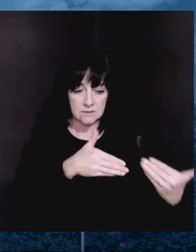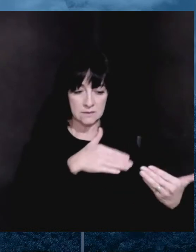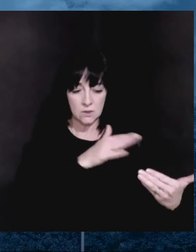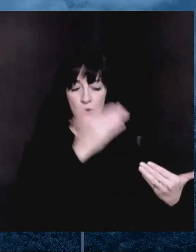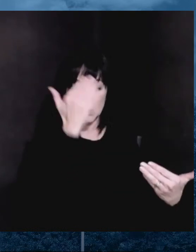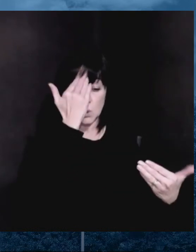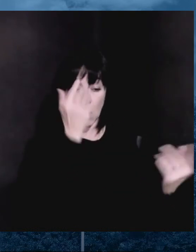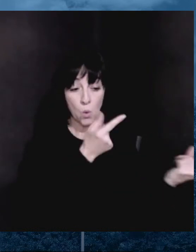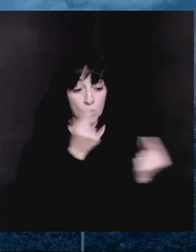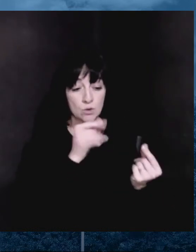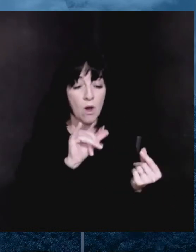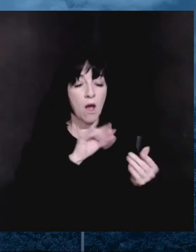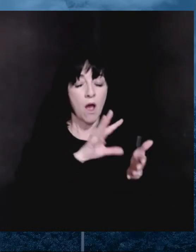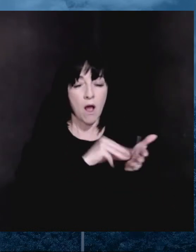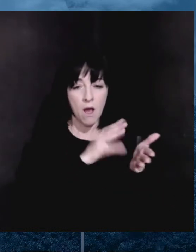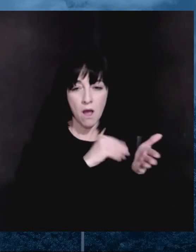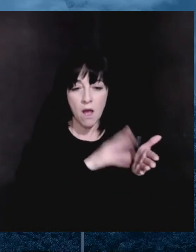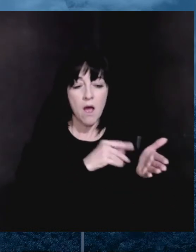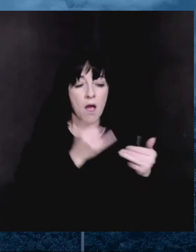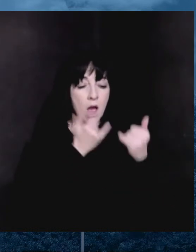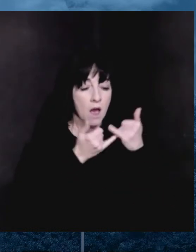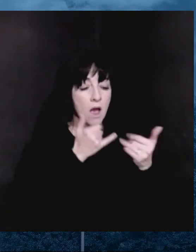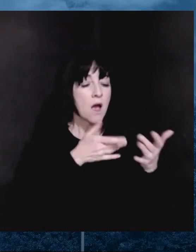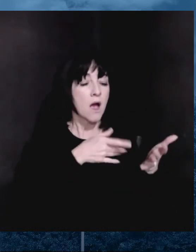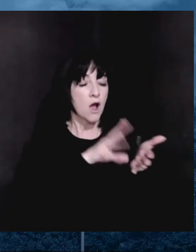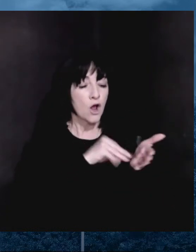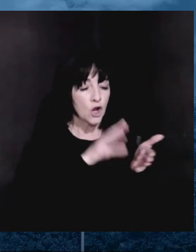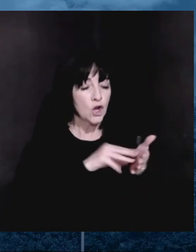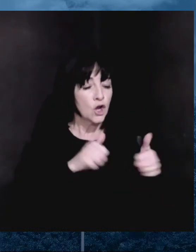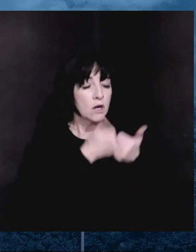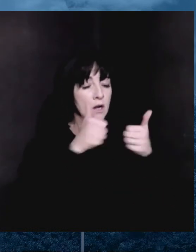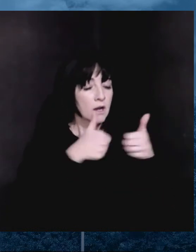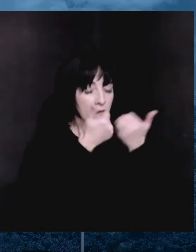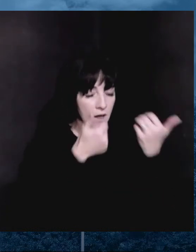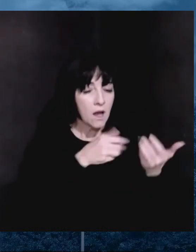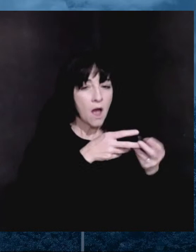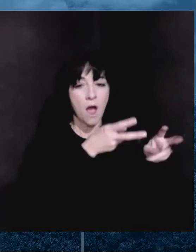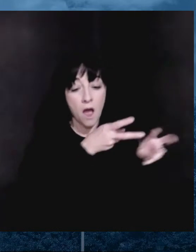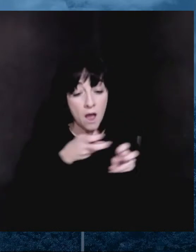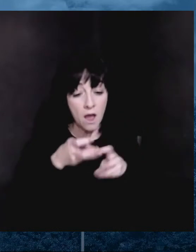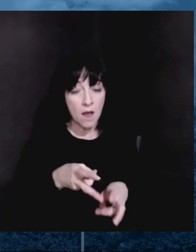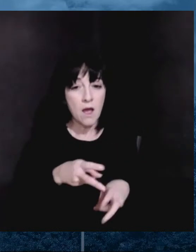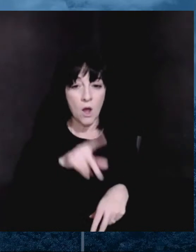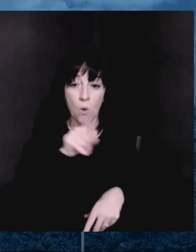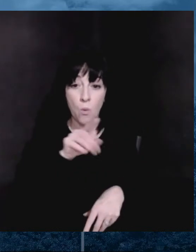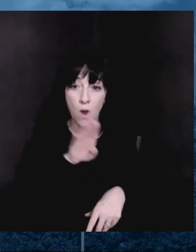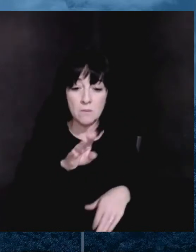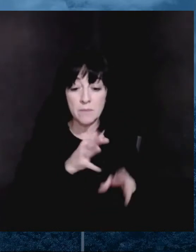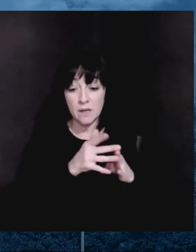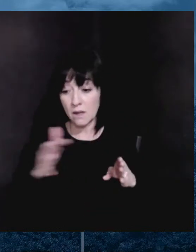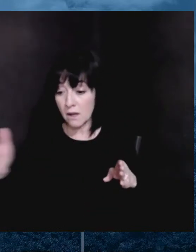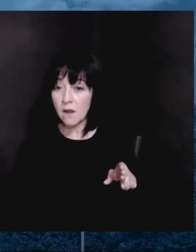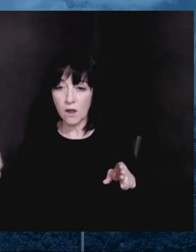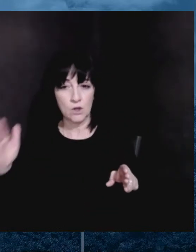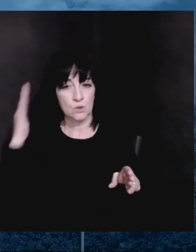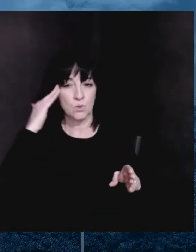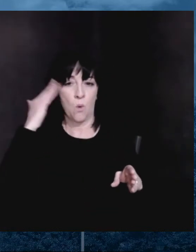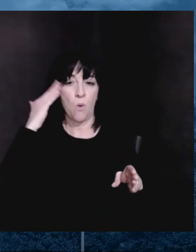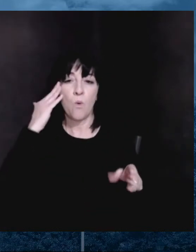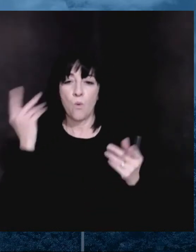on high throughput options to try to move vaccine quickly, but we also want to make sure people have options